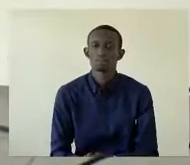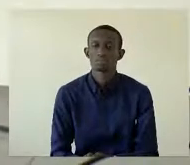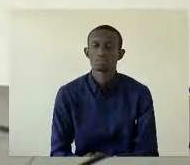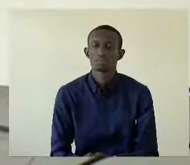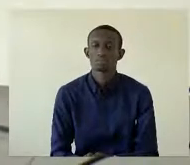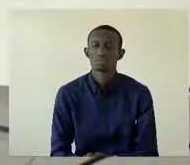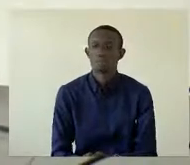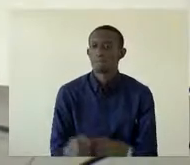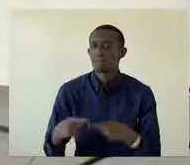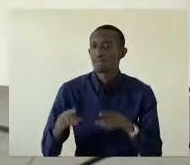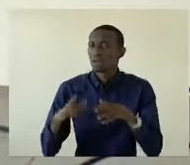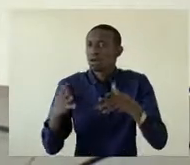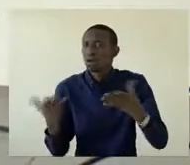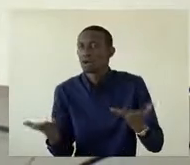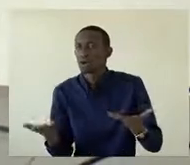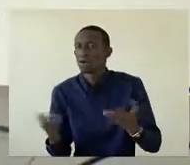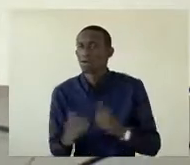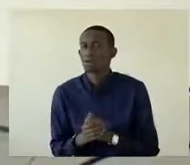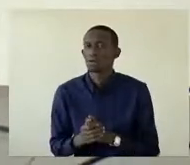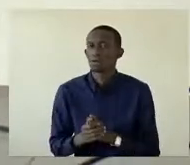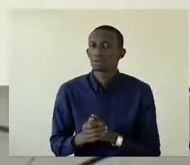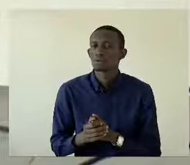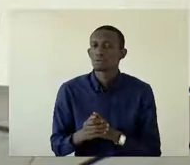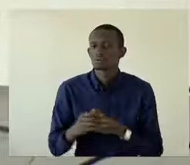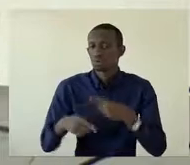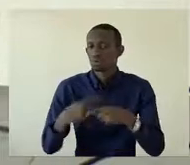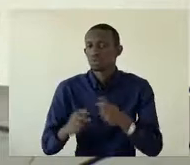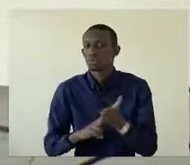cats being moved by the animals?